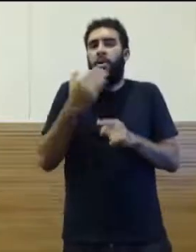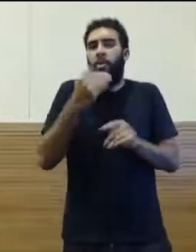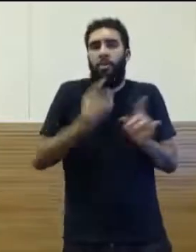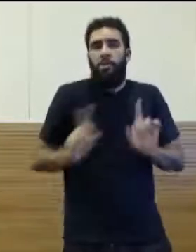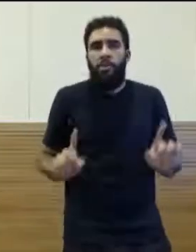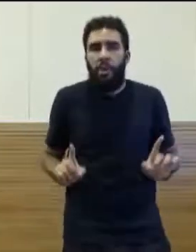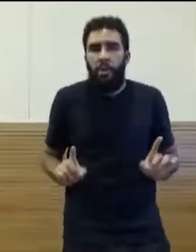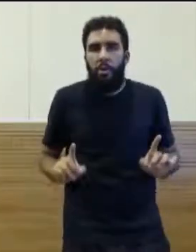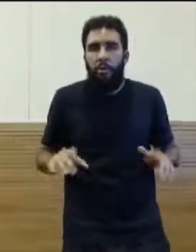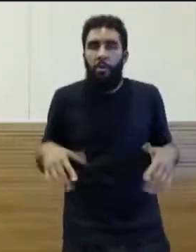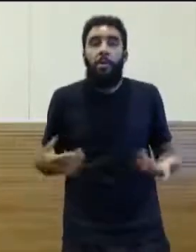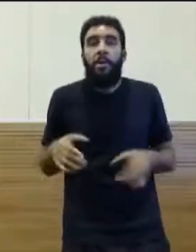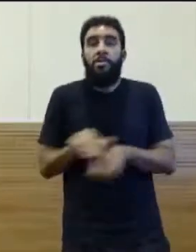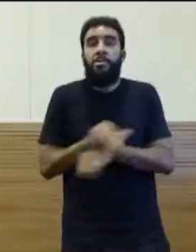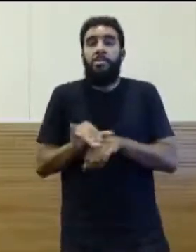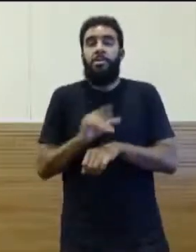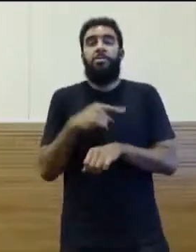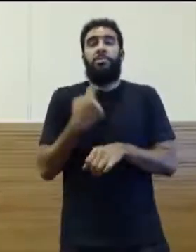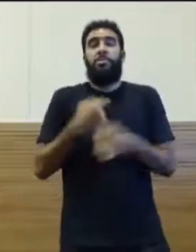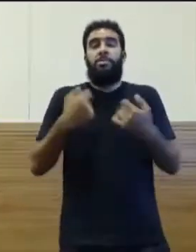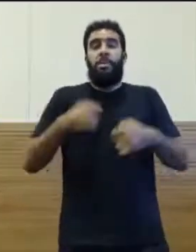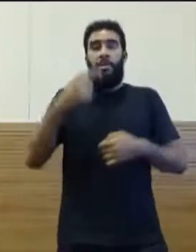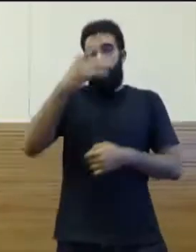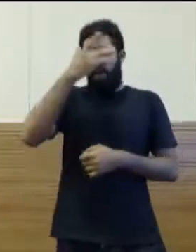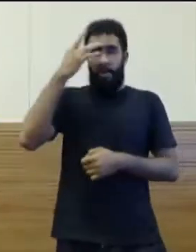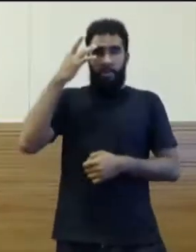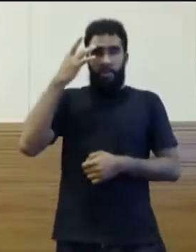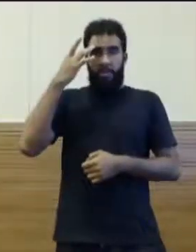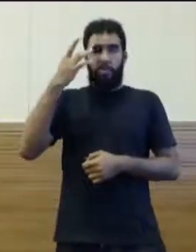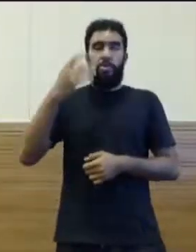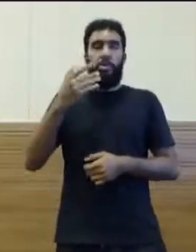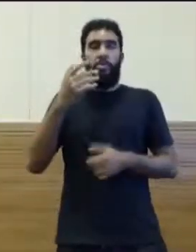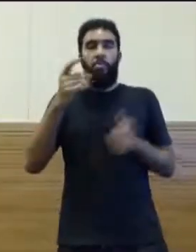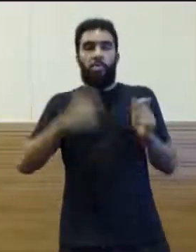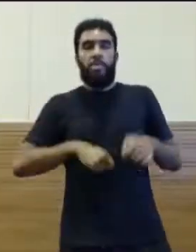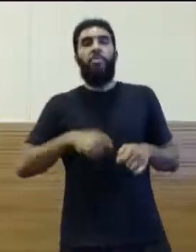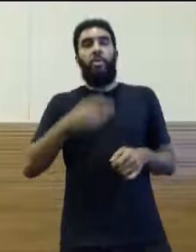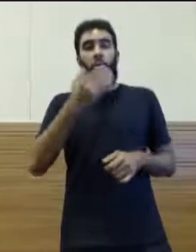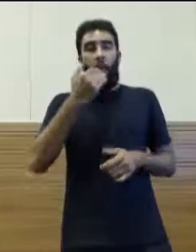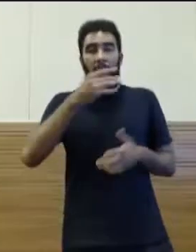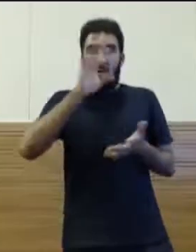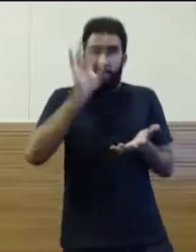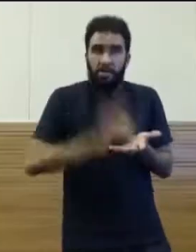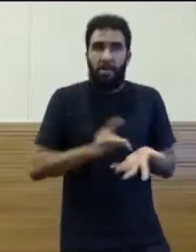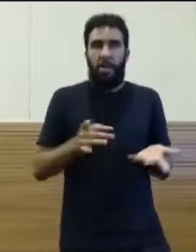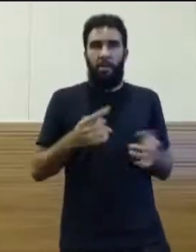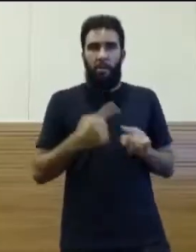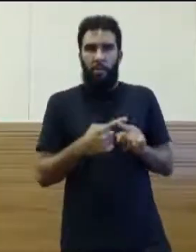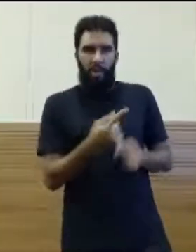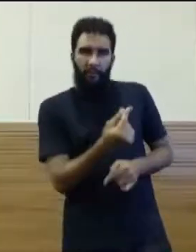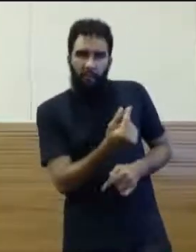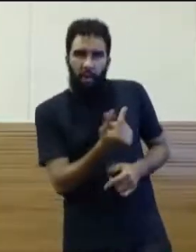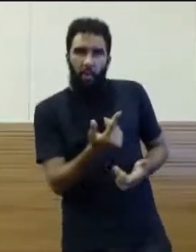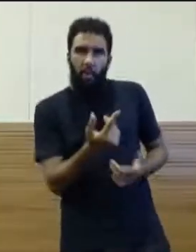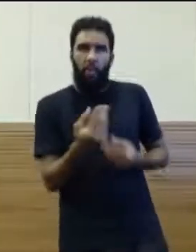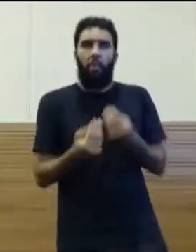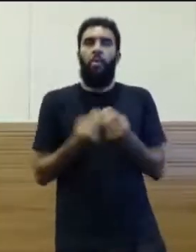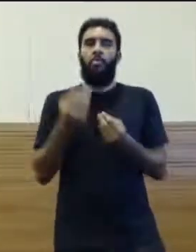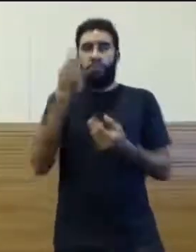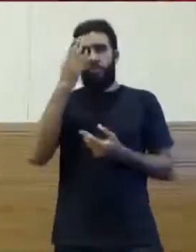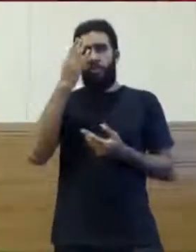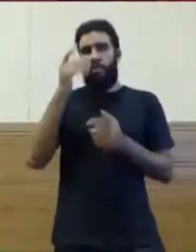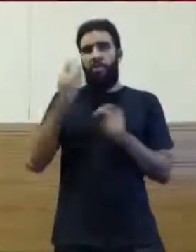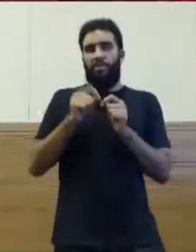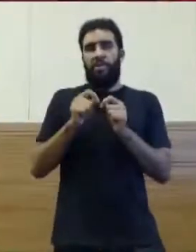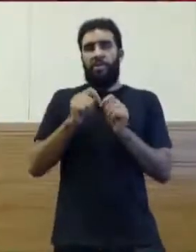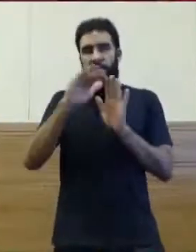reasons? Which strategies do we have to do so that people might have access to this? If this is the